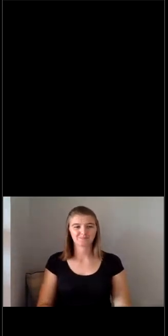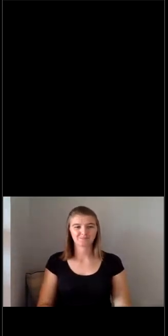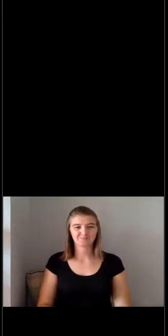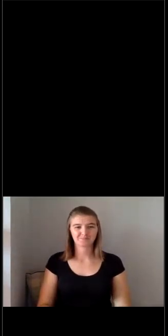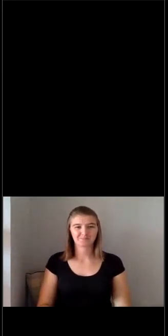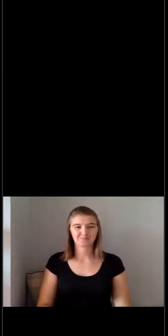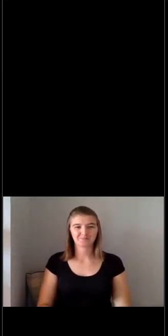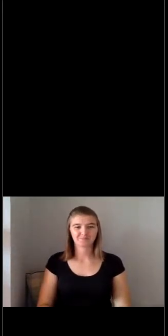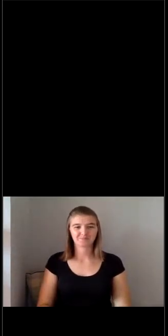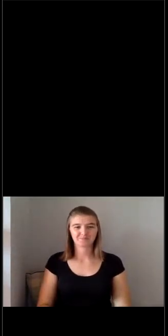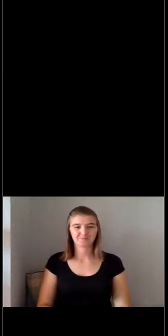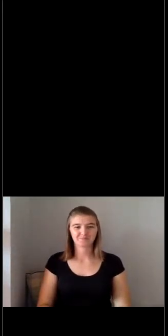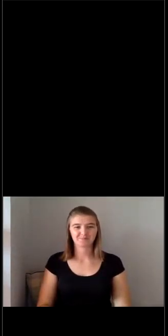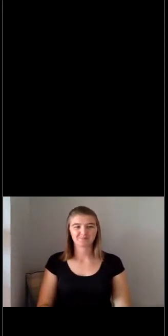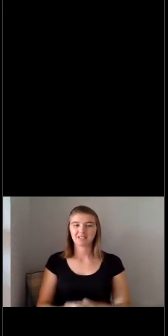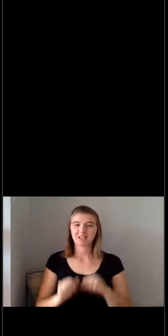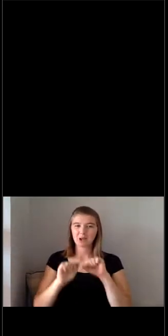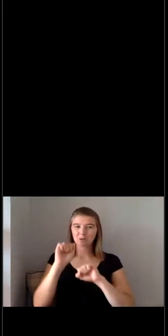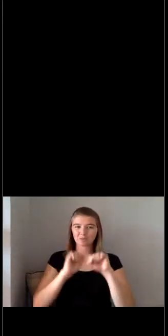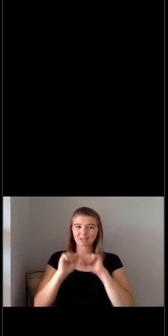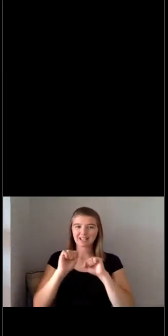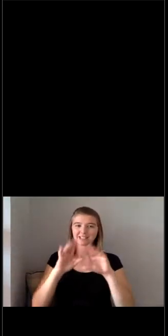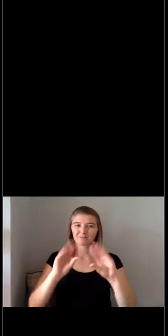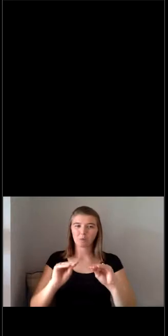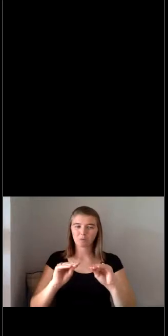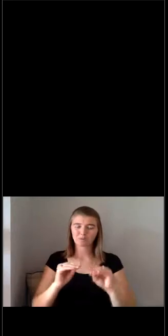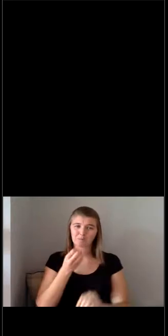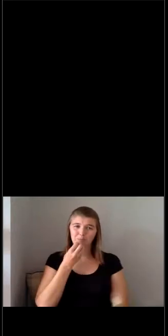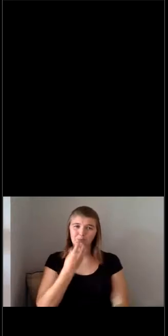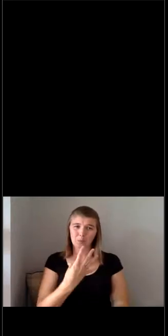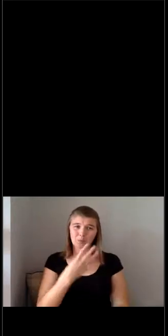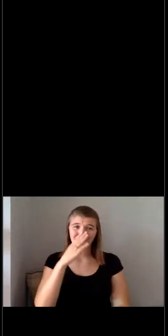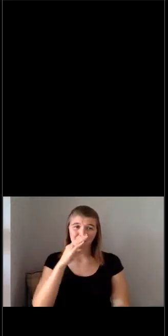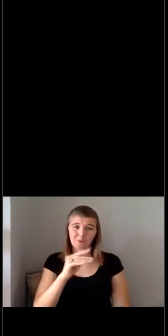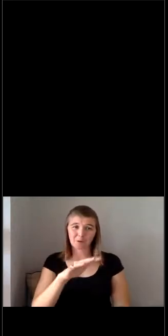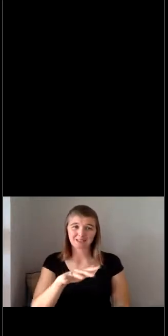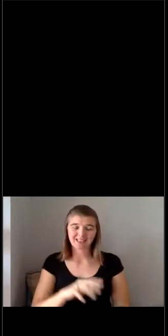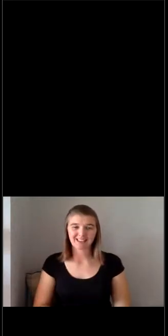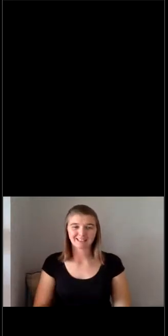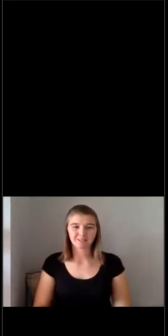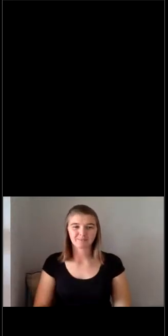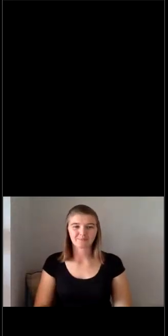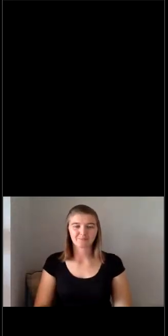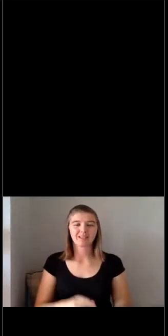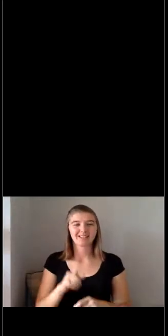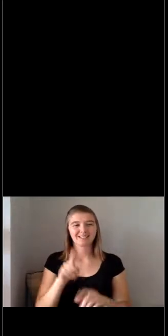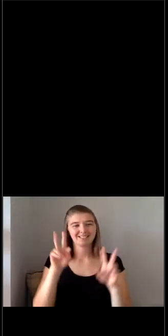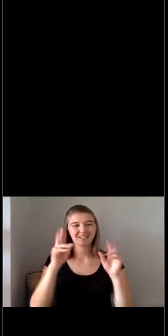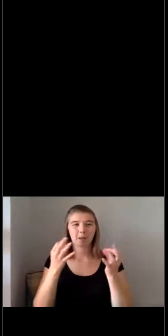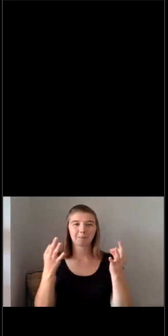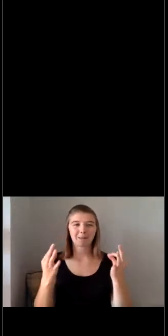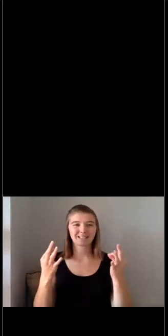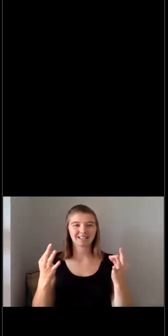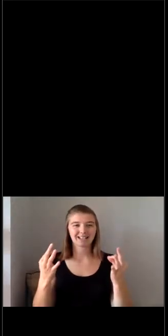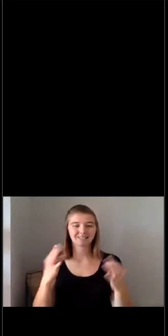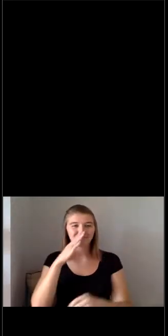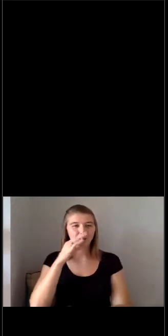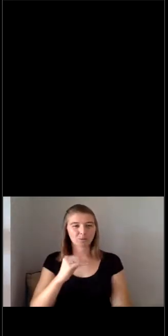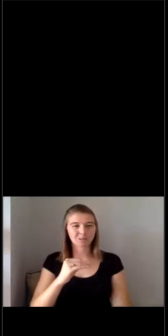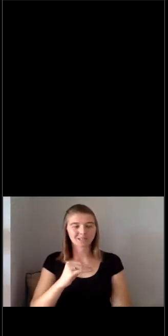protective pause screen and an absolutely beautiful photo of a fox. Absolutely, yeah. A meditative fox. So thank you very much for